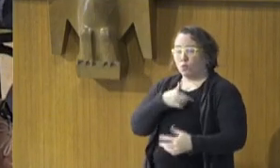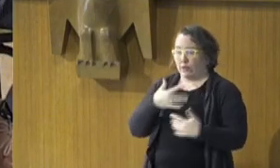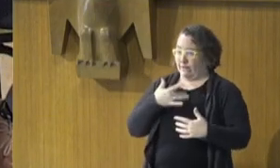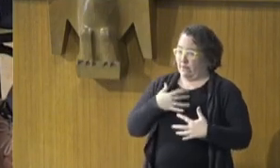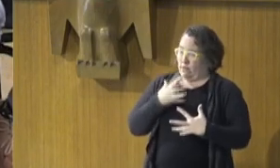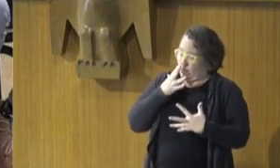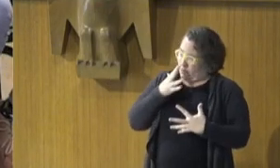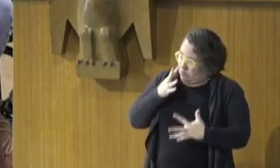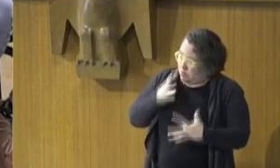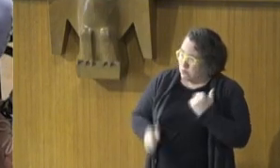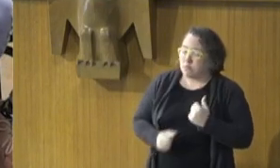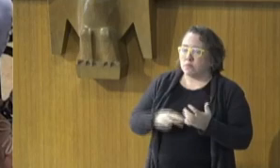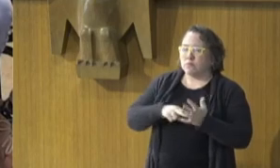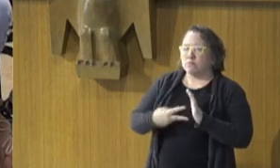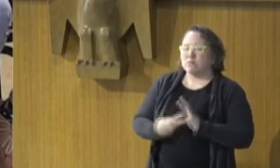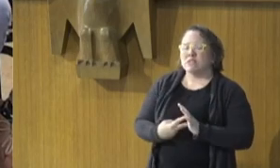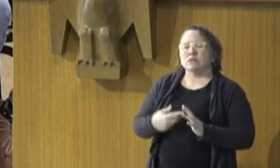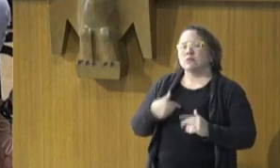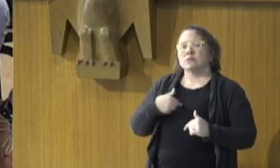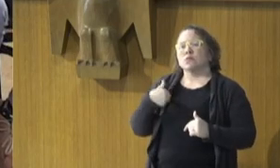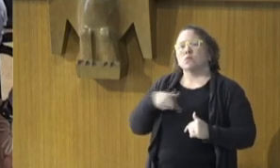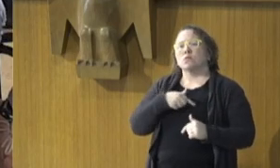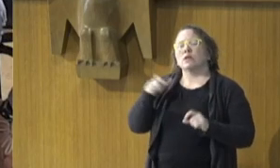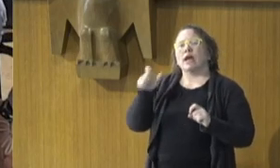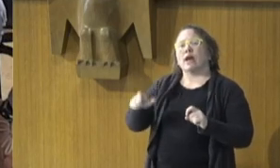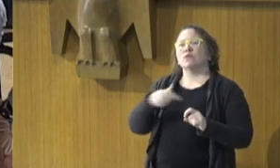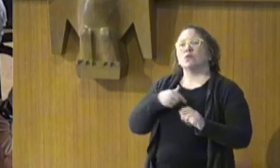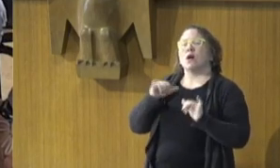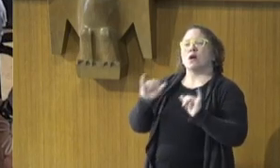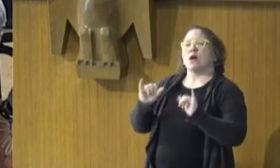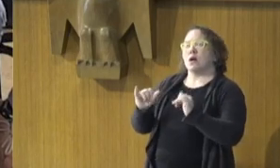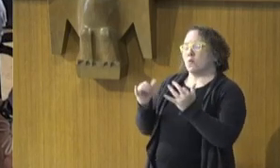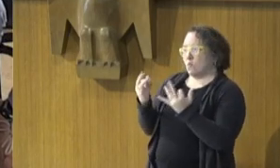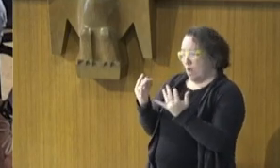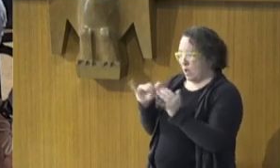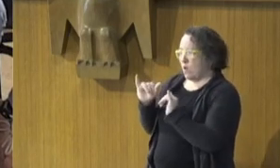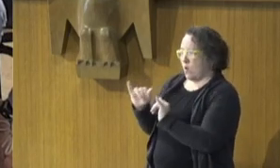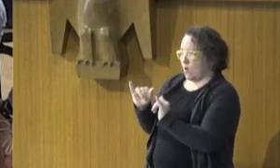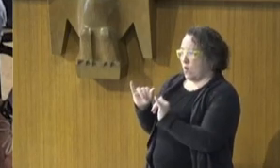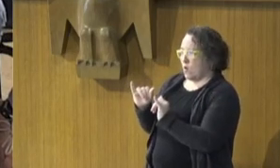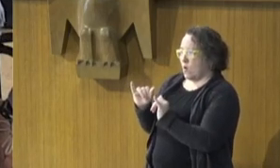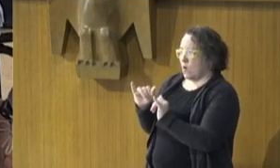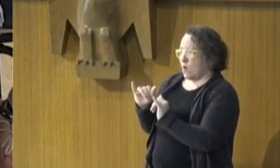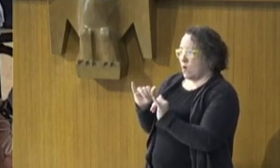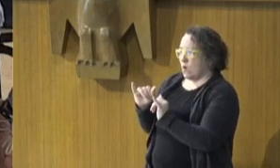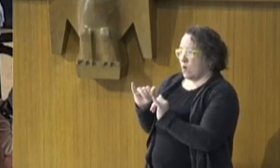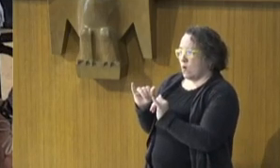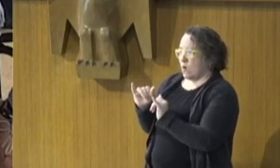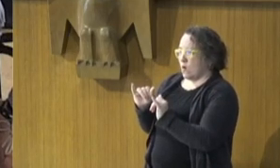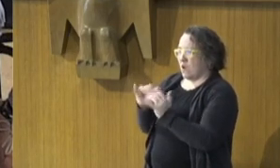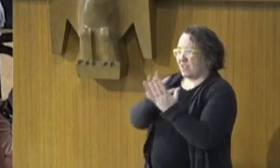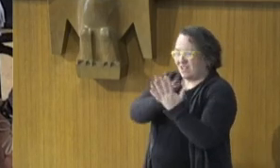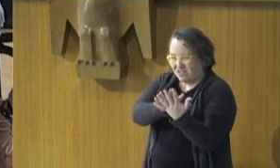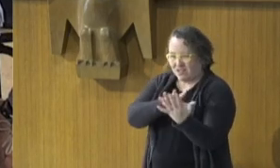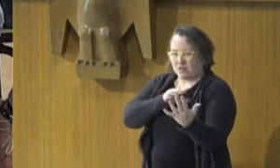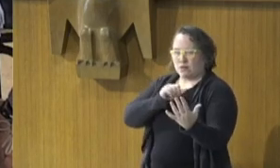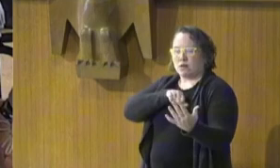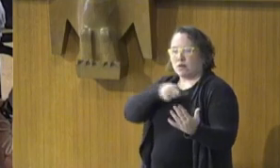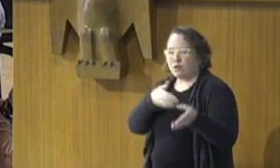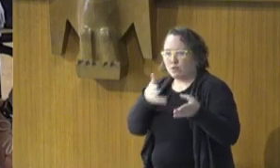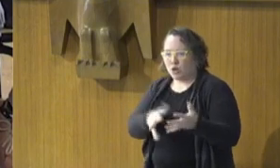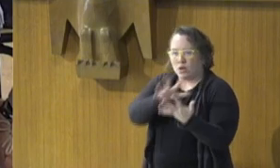can have someone in our community who is feeling the opposite of that and can kind of hold the feelings of peace